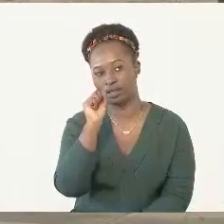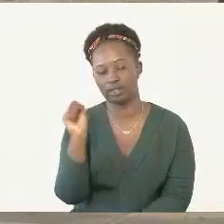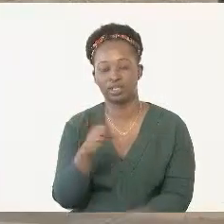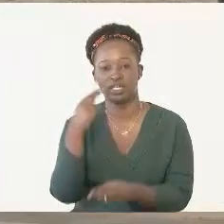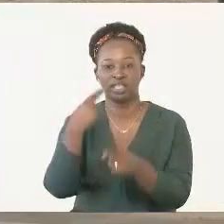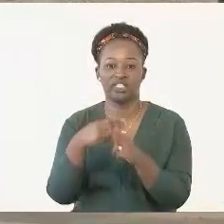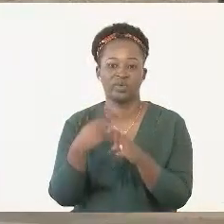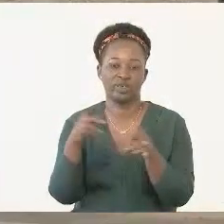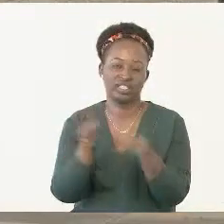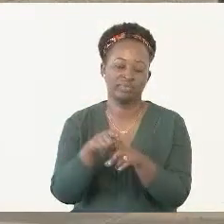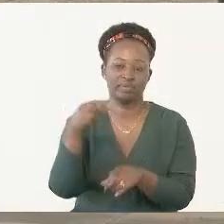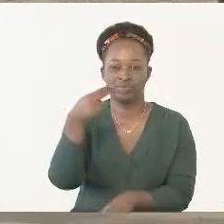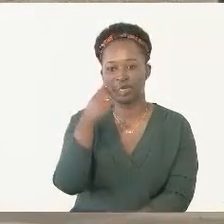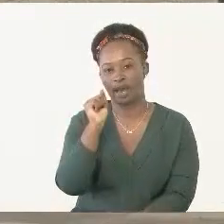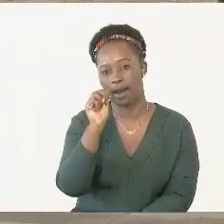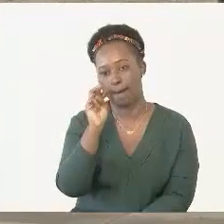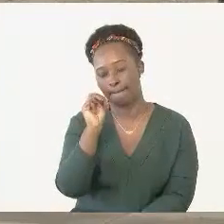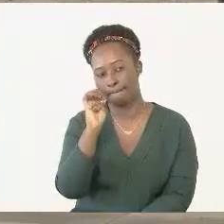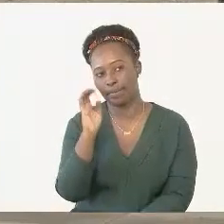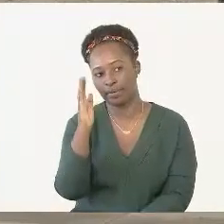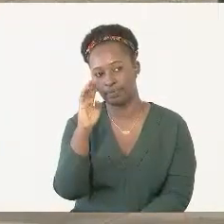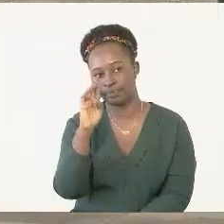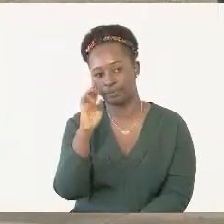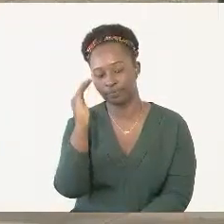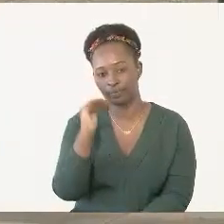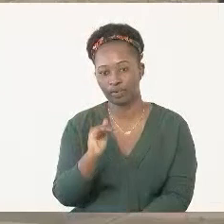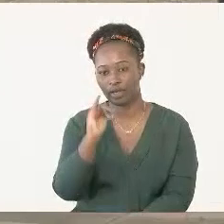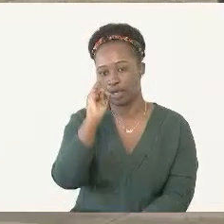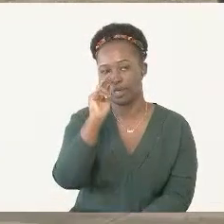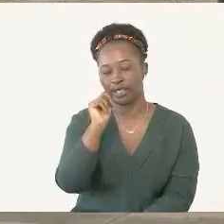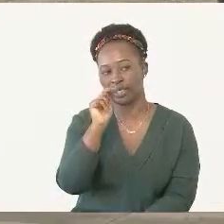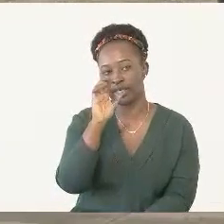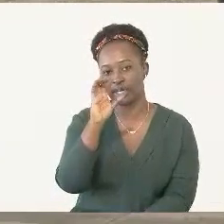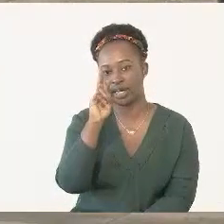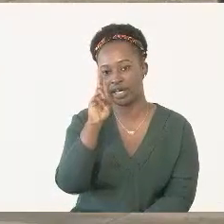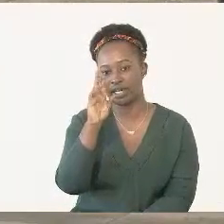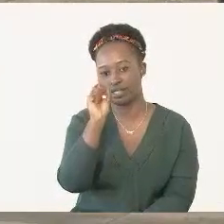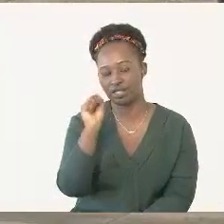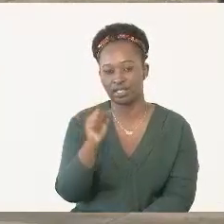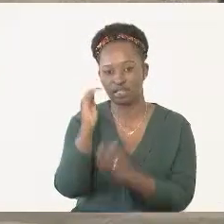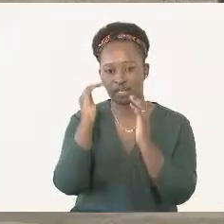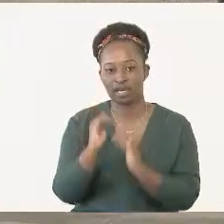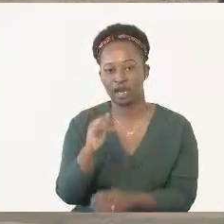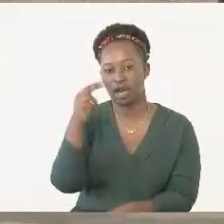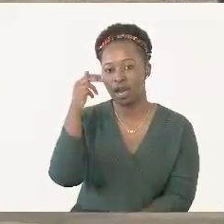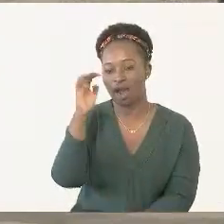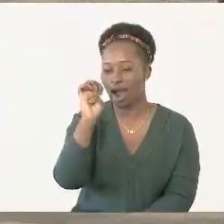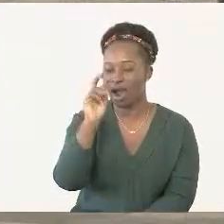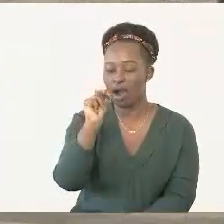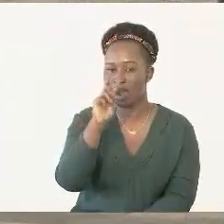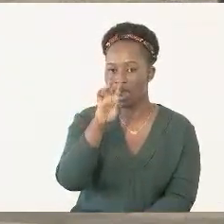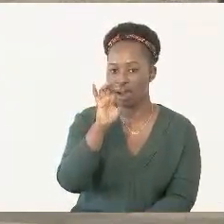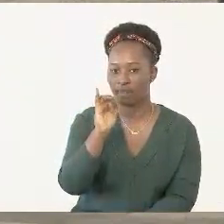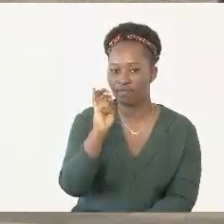hammer. We can call incus anvi, and then steps we can call it stirrup. Those